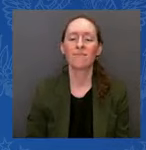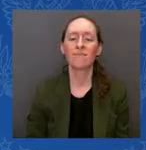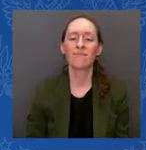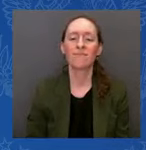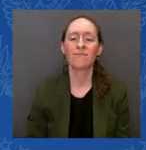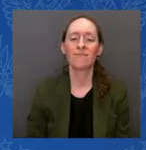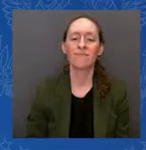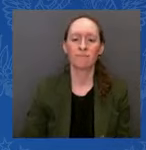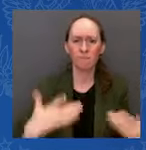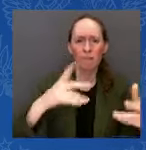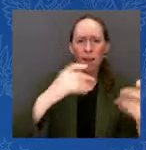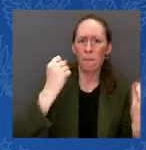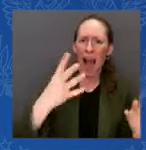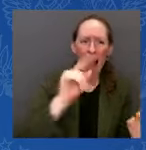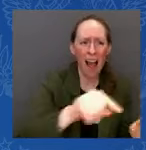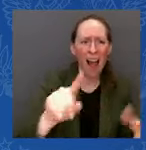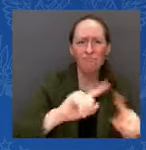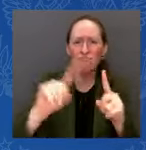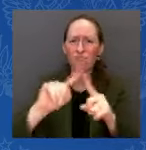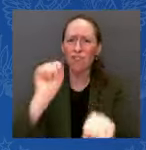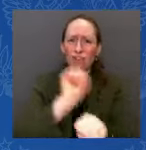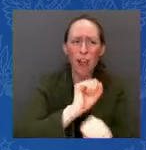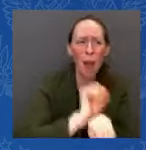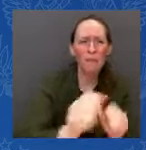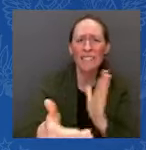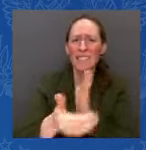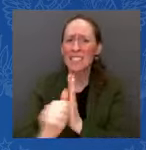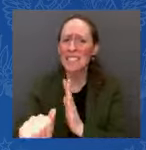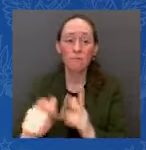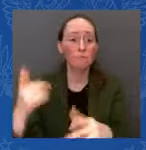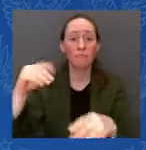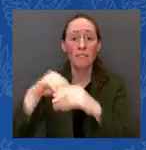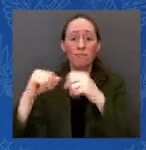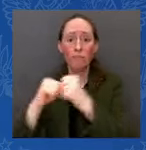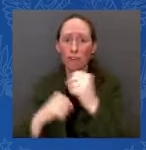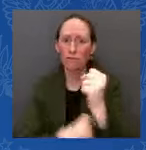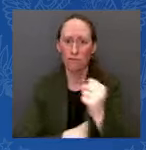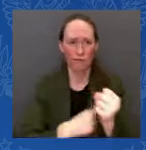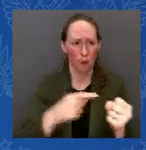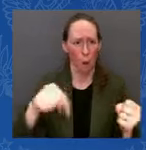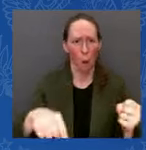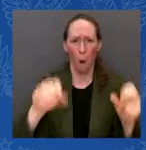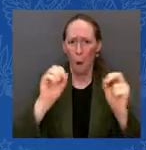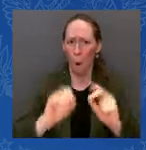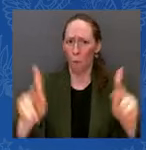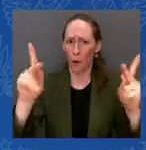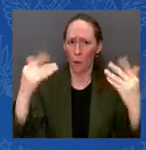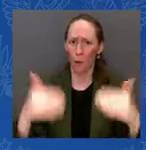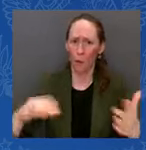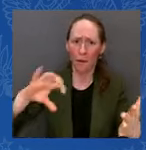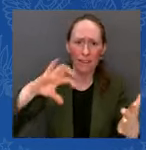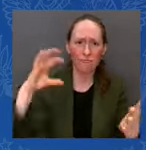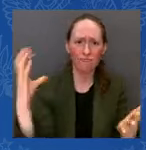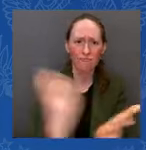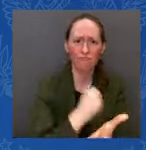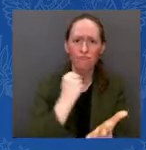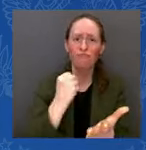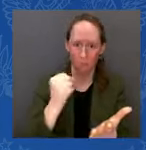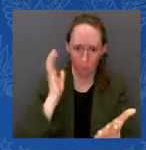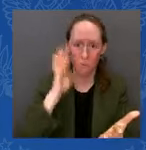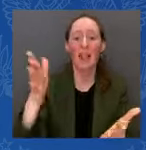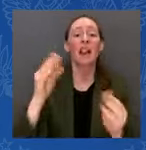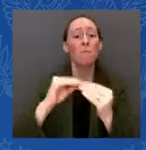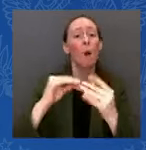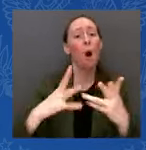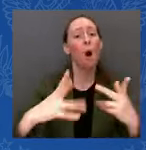and delivering a superior defence capability into the future. My government is